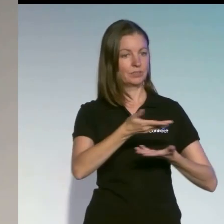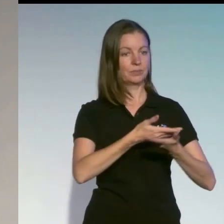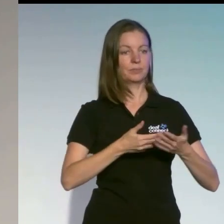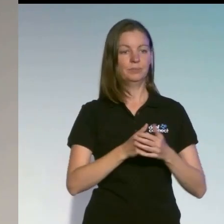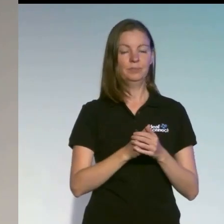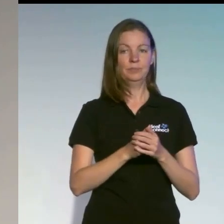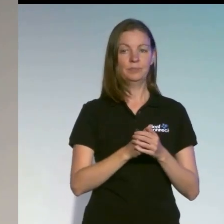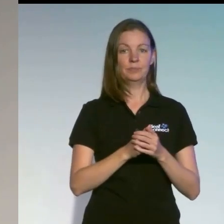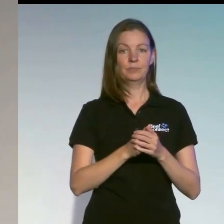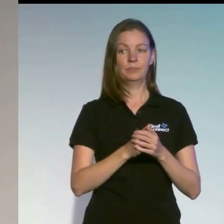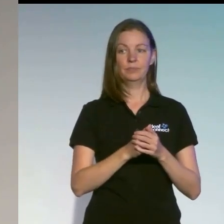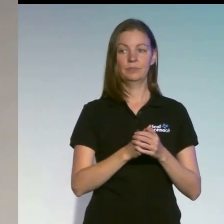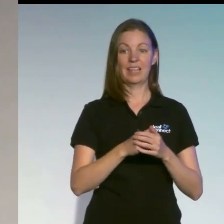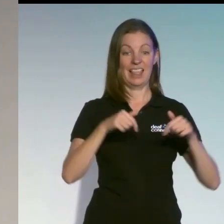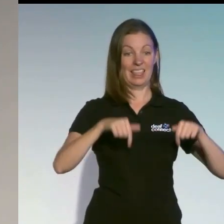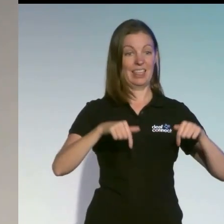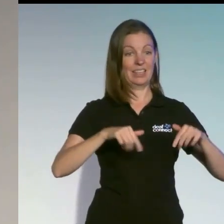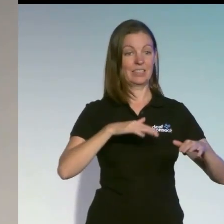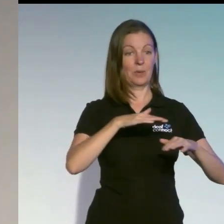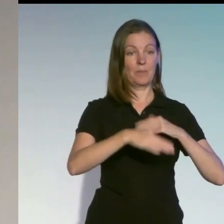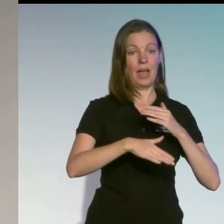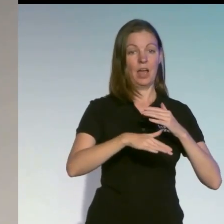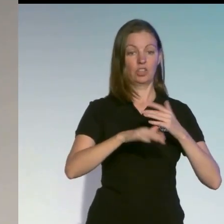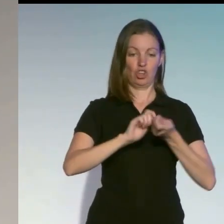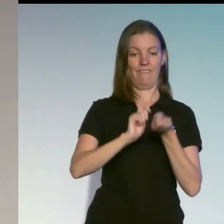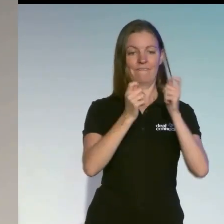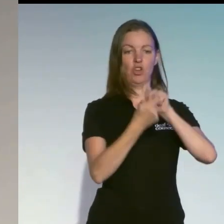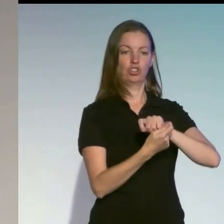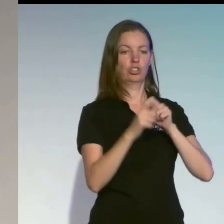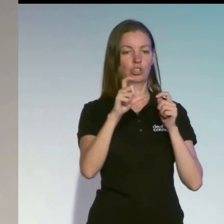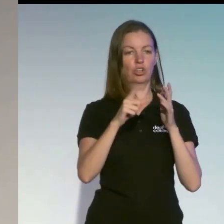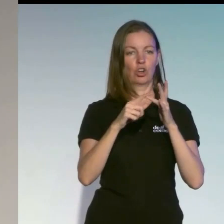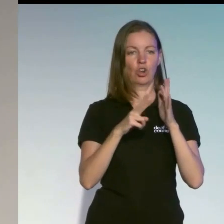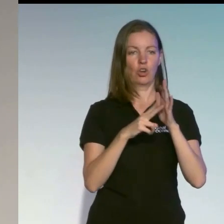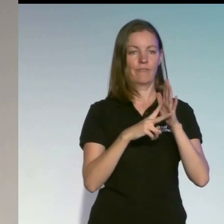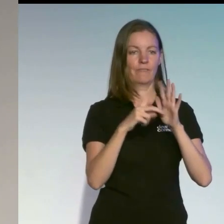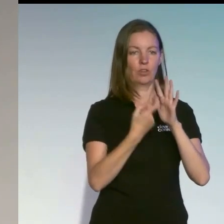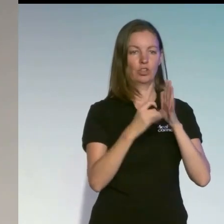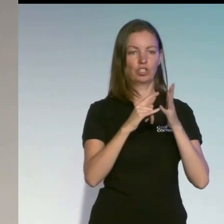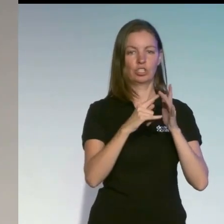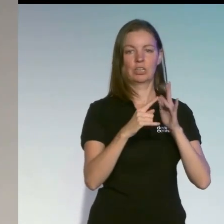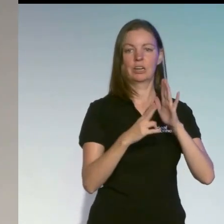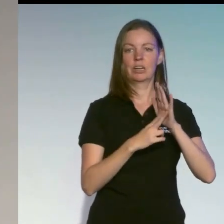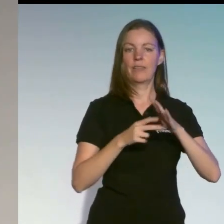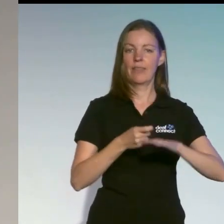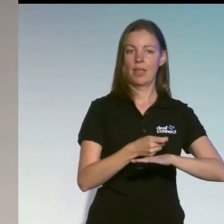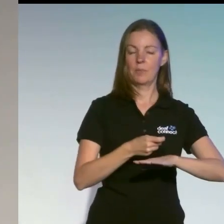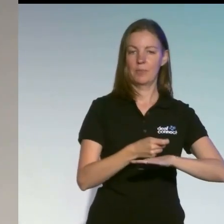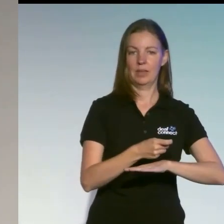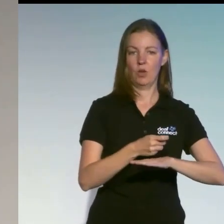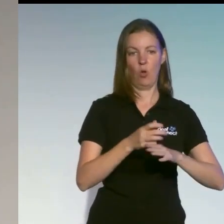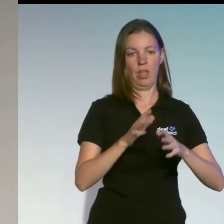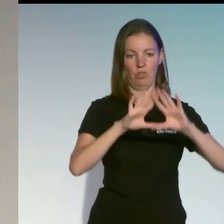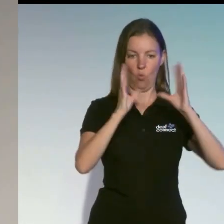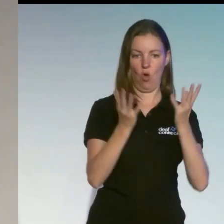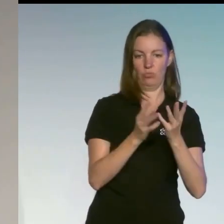global tour of conversion therapy and practices around the world. And I come from Britain, you